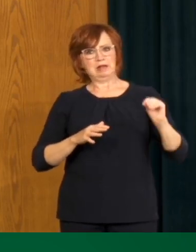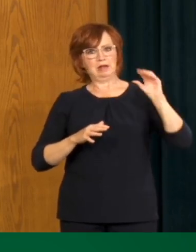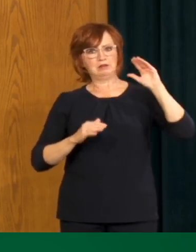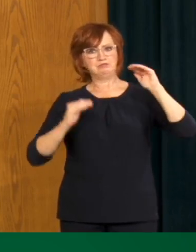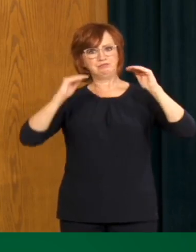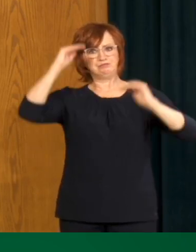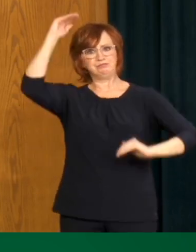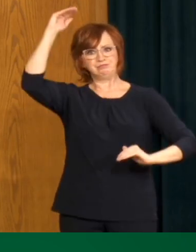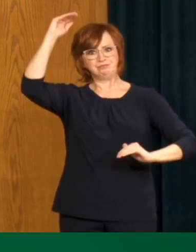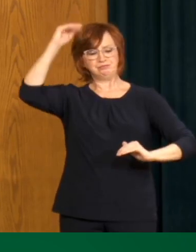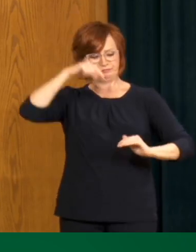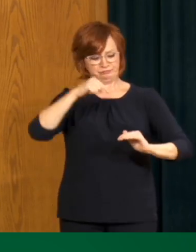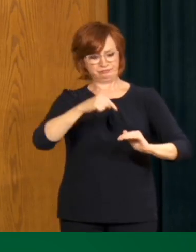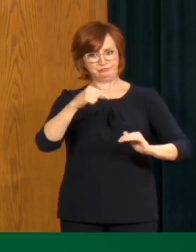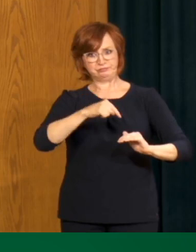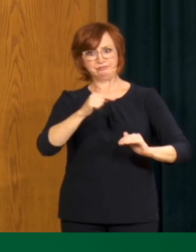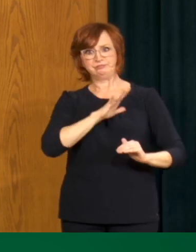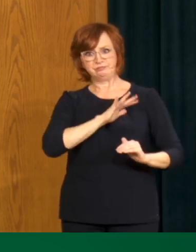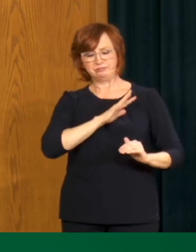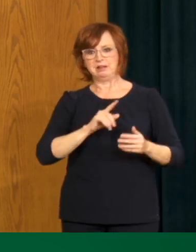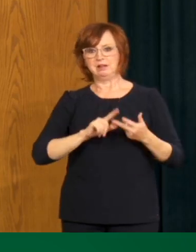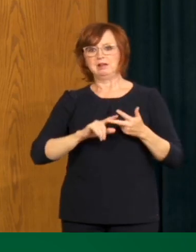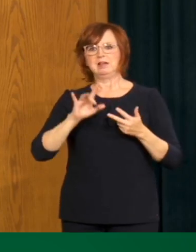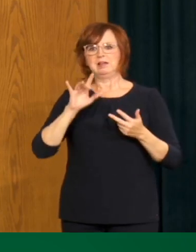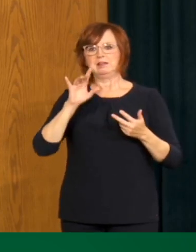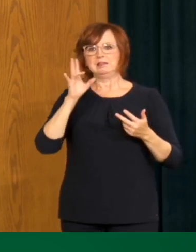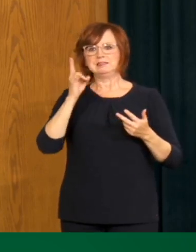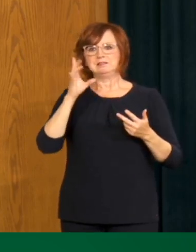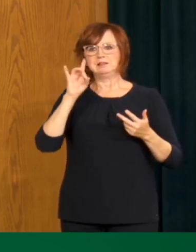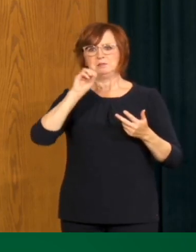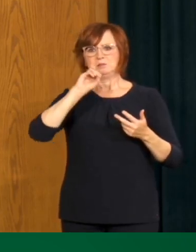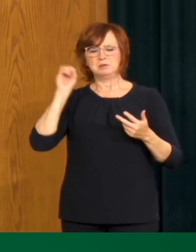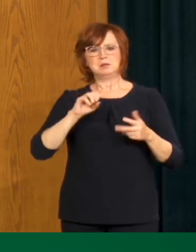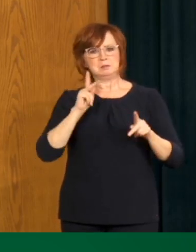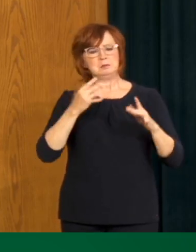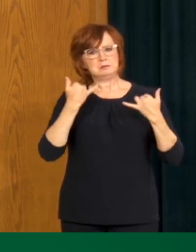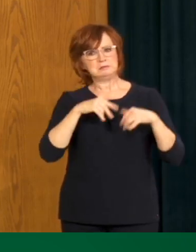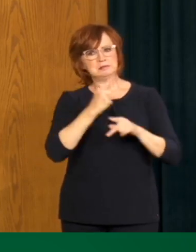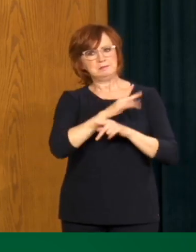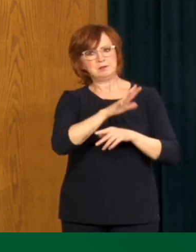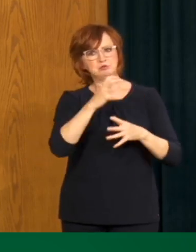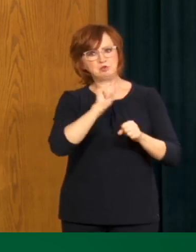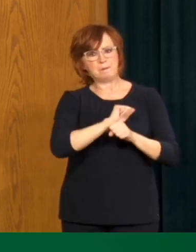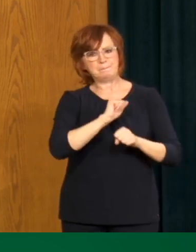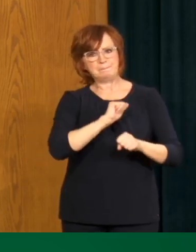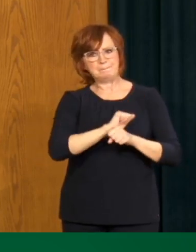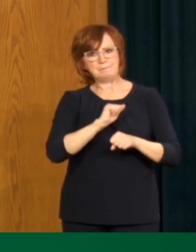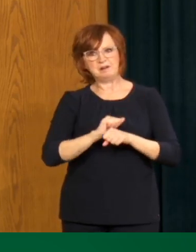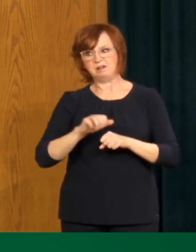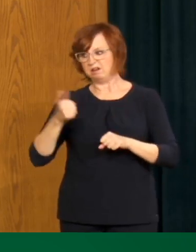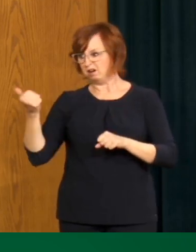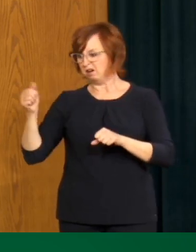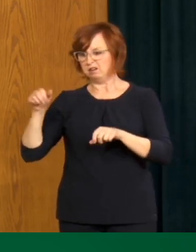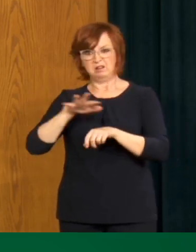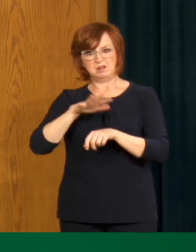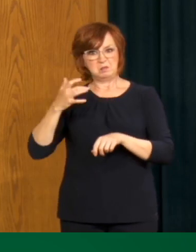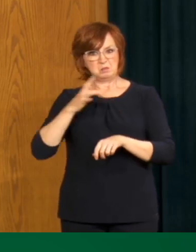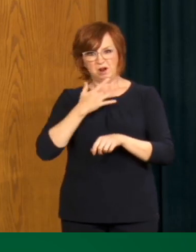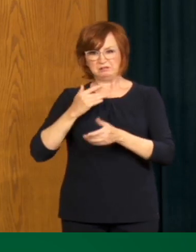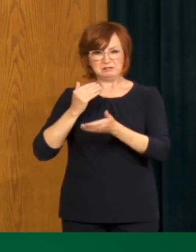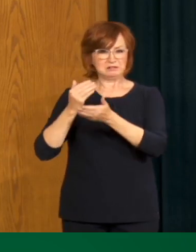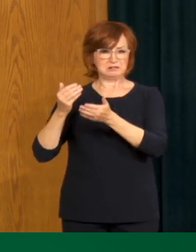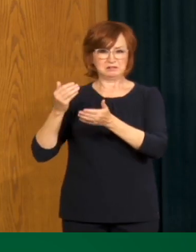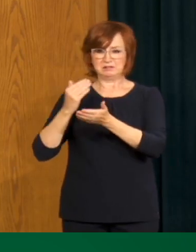working here in the province, leading the nation in the number of jobs that have been able to be functional throughout addressing